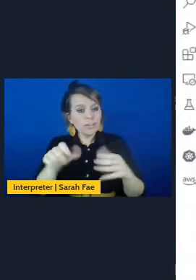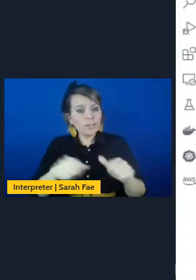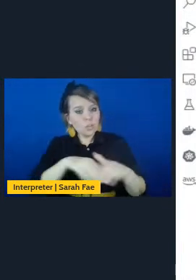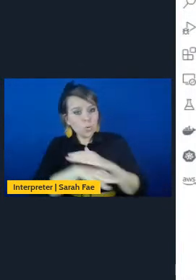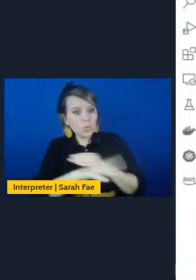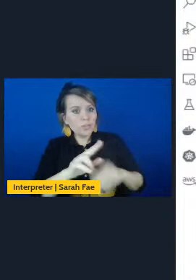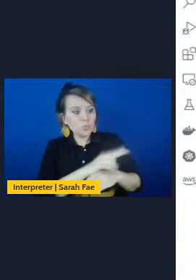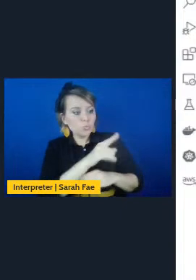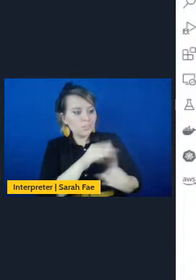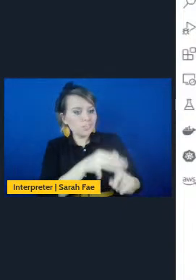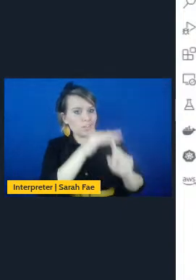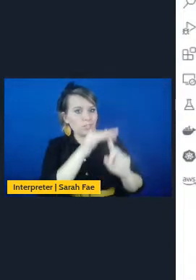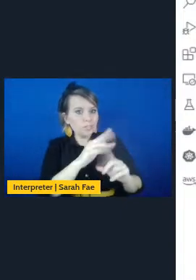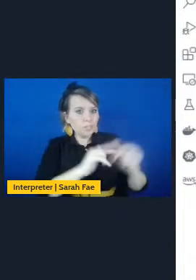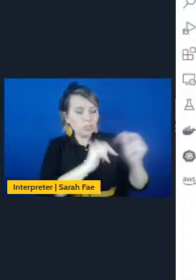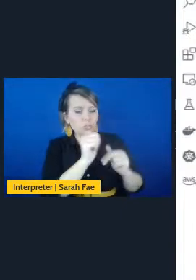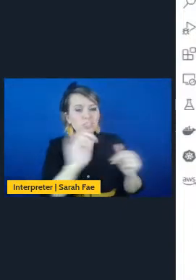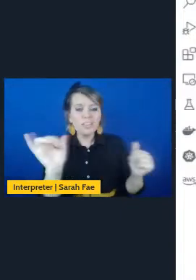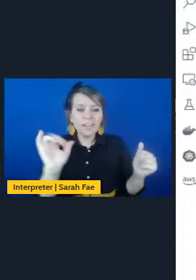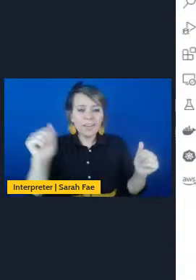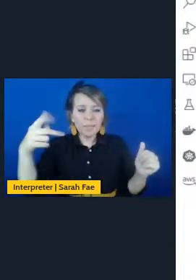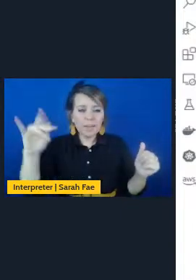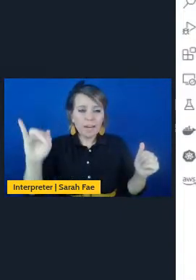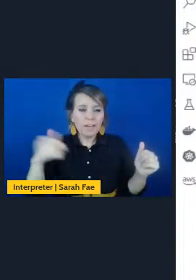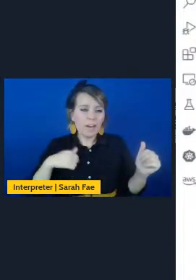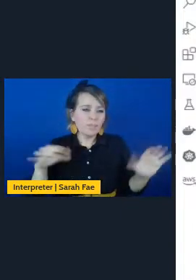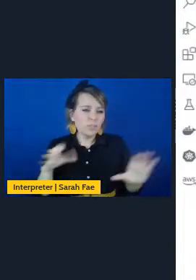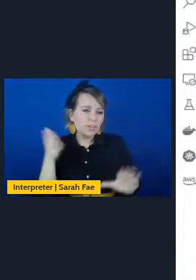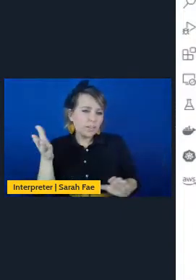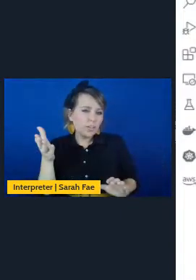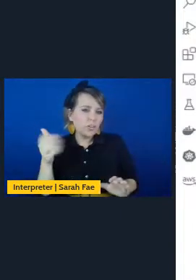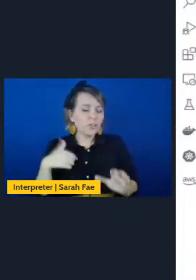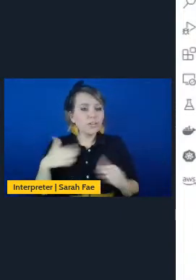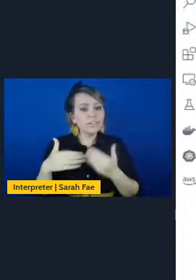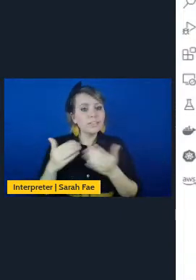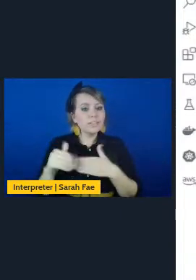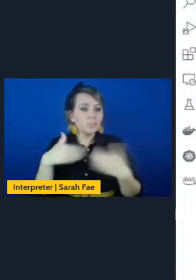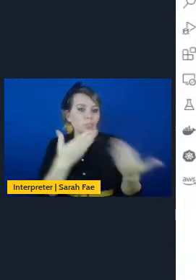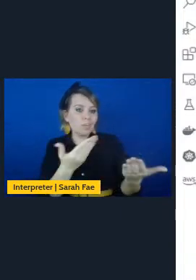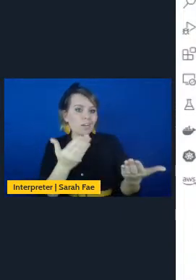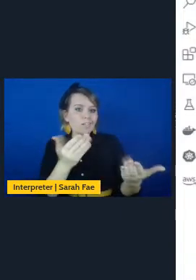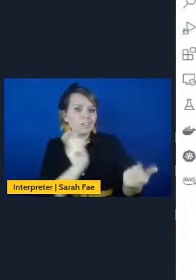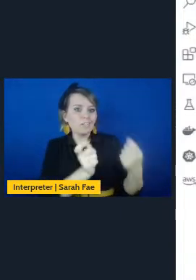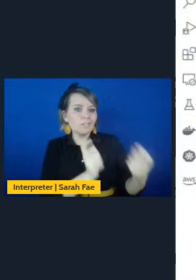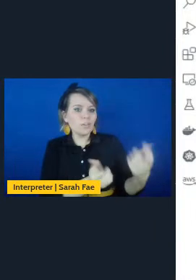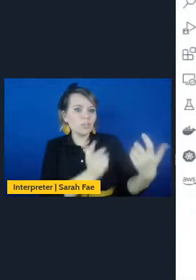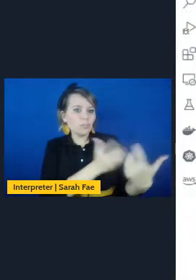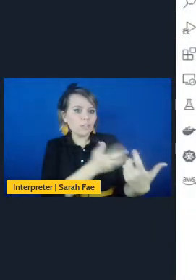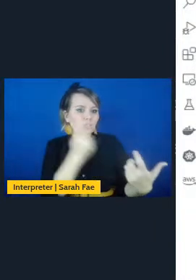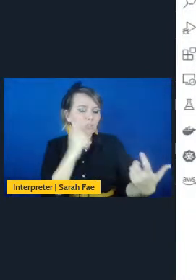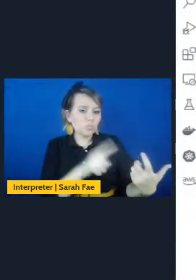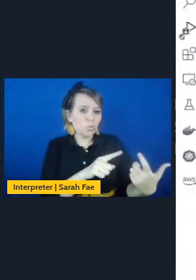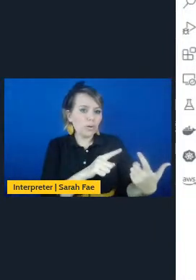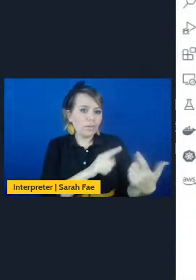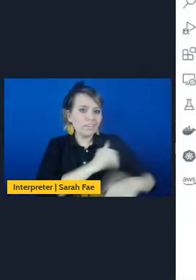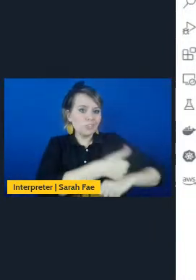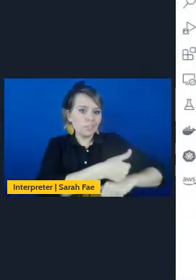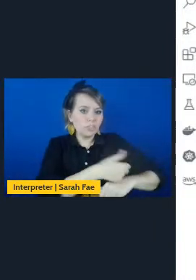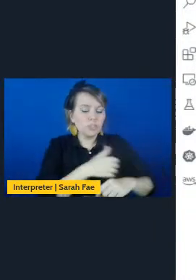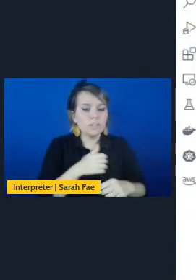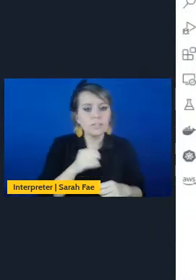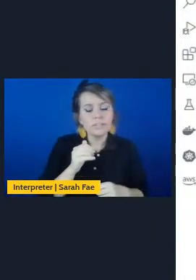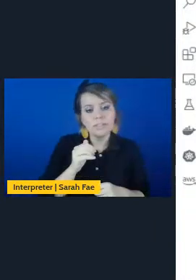construct, just like an API, which I have done here, and easily provide configuration for a WordPress installation. Now, if I were to